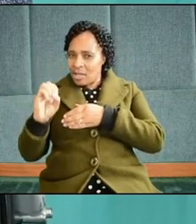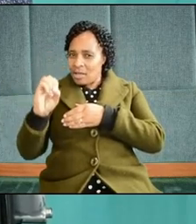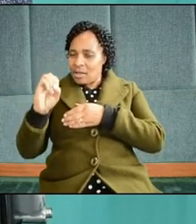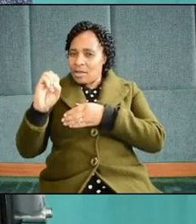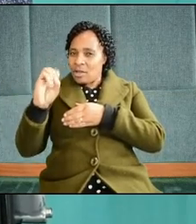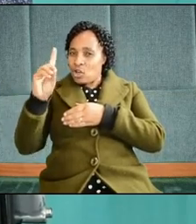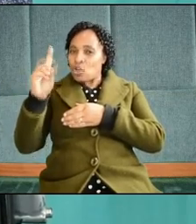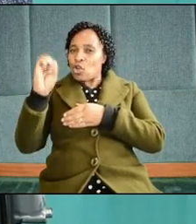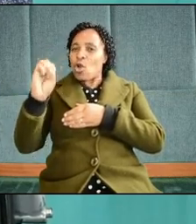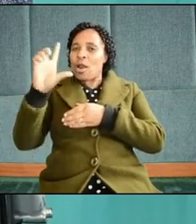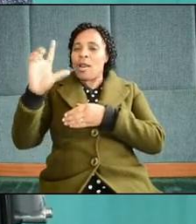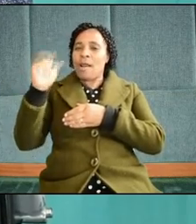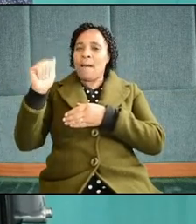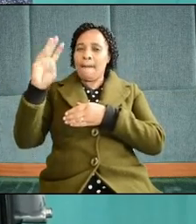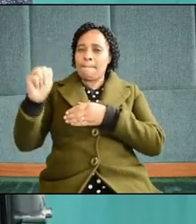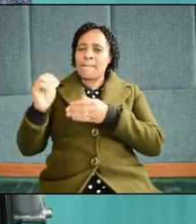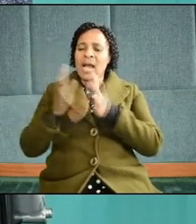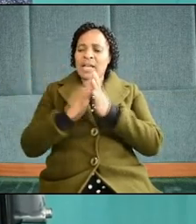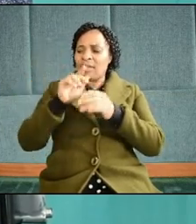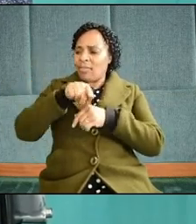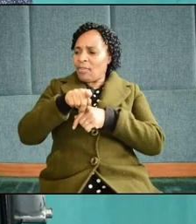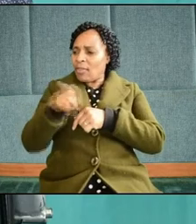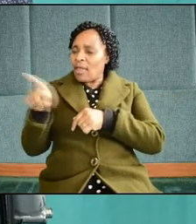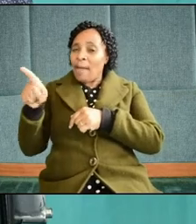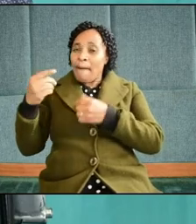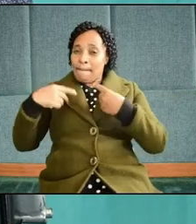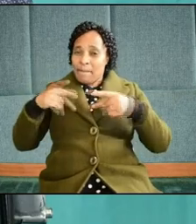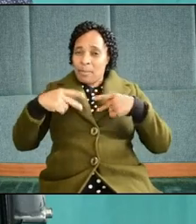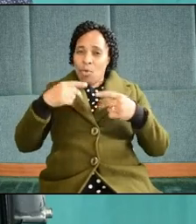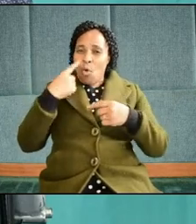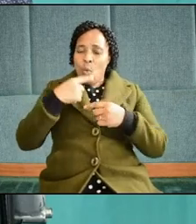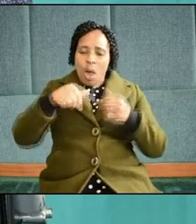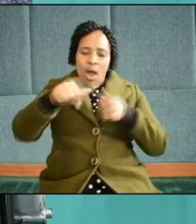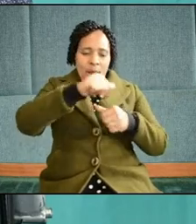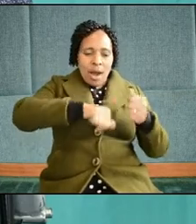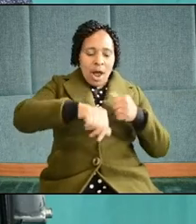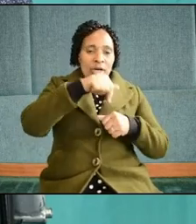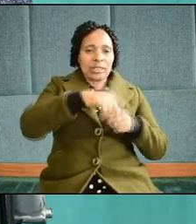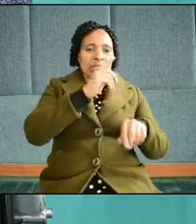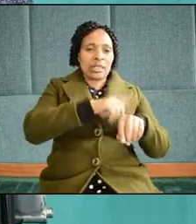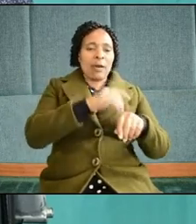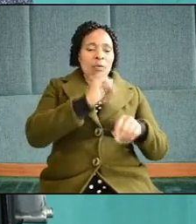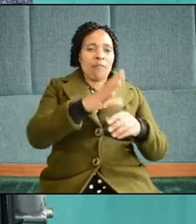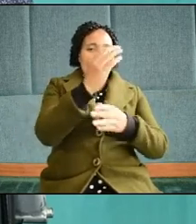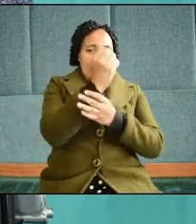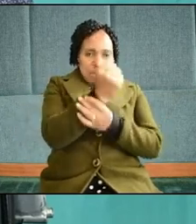Chedorlaomer and his allies around the time of Abraham.